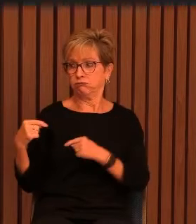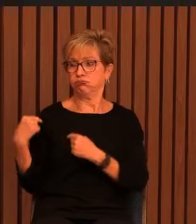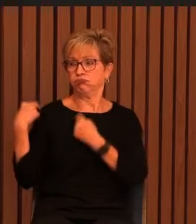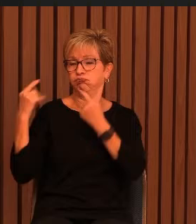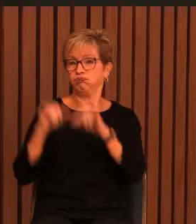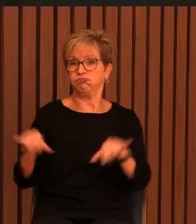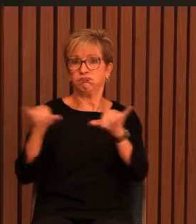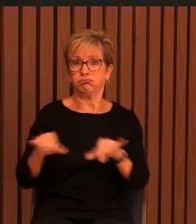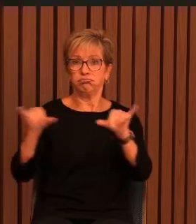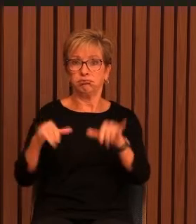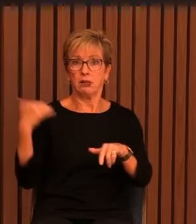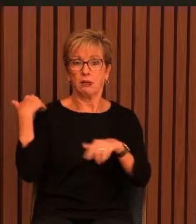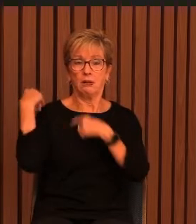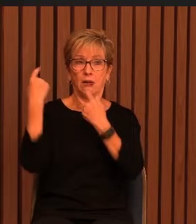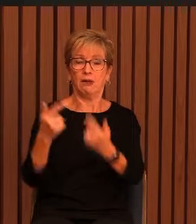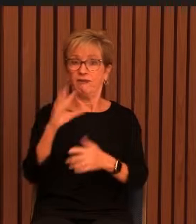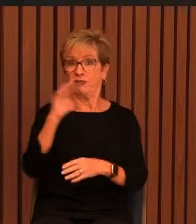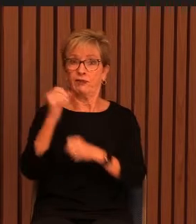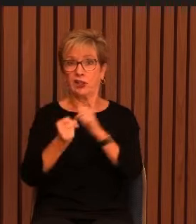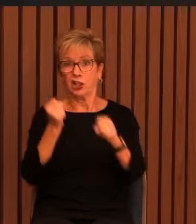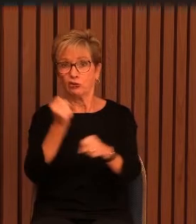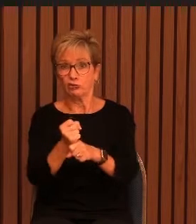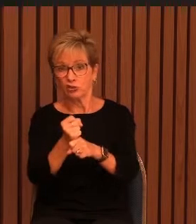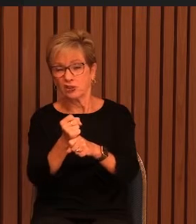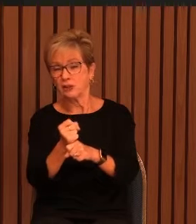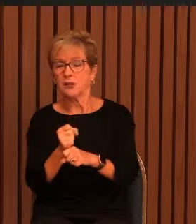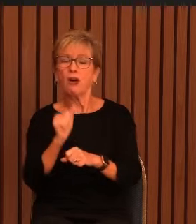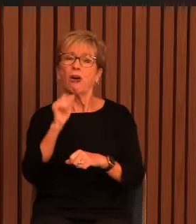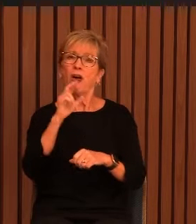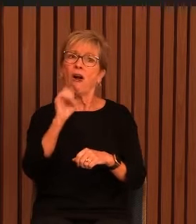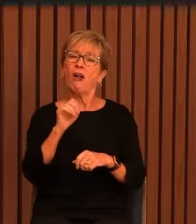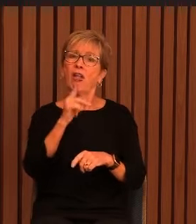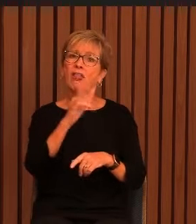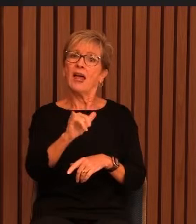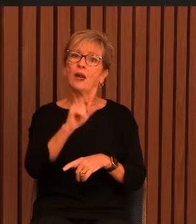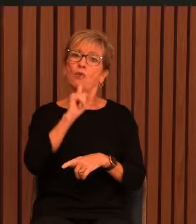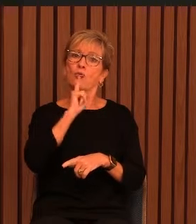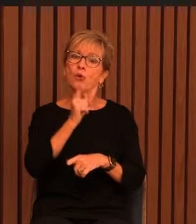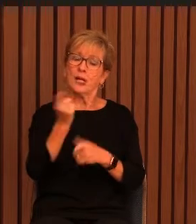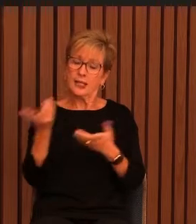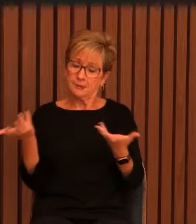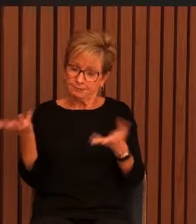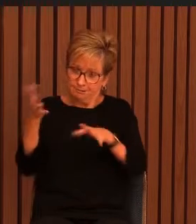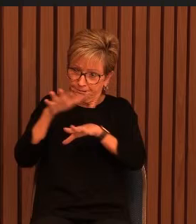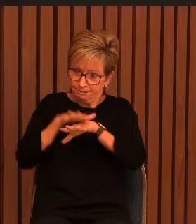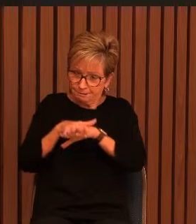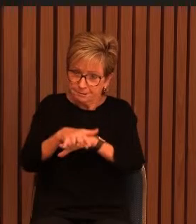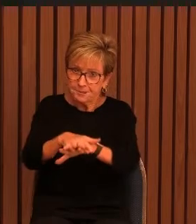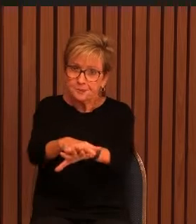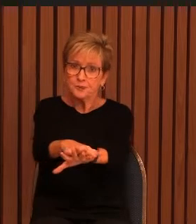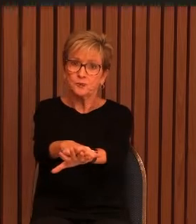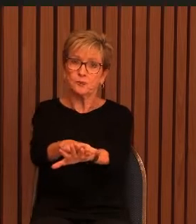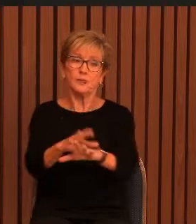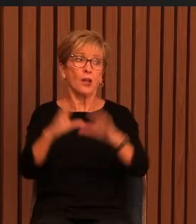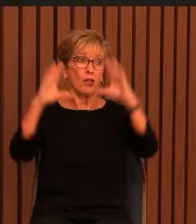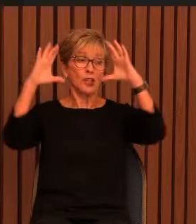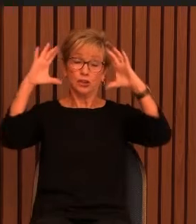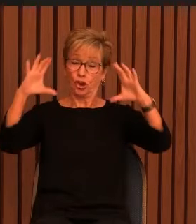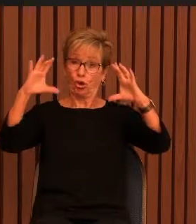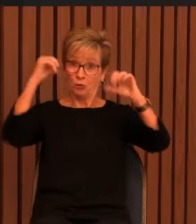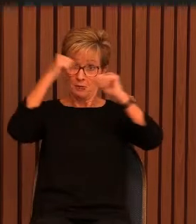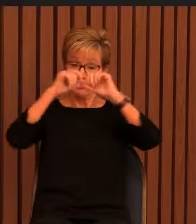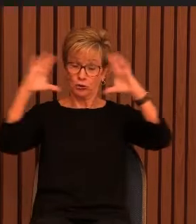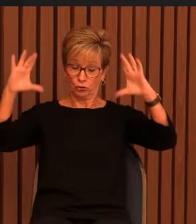or whatever number you want to pull out of your hat? So are they really aligned to it? So again, the circles are concentric.